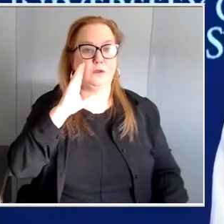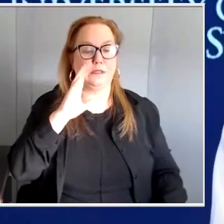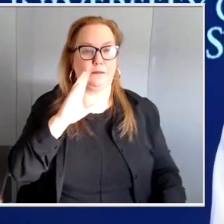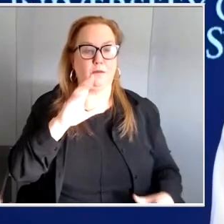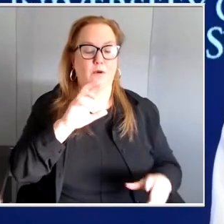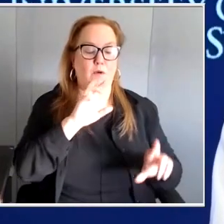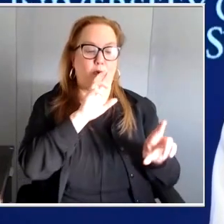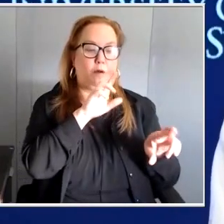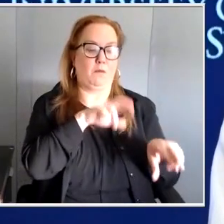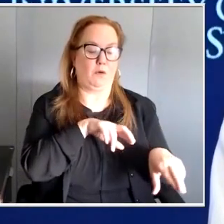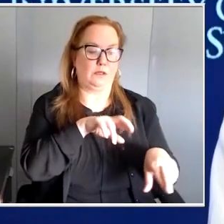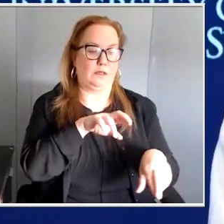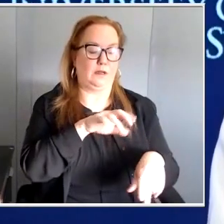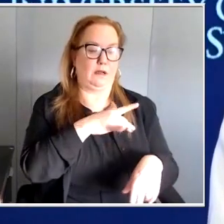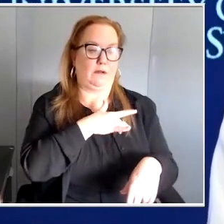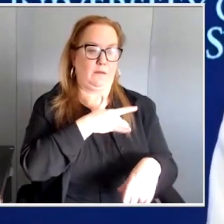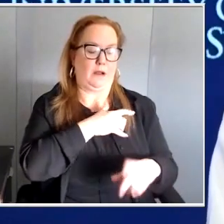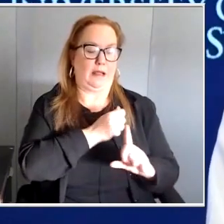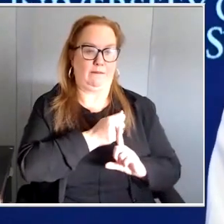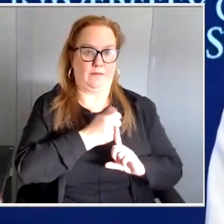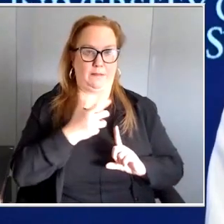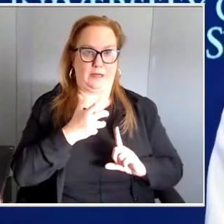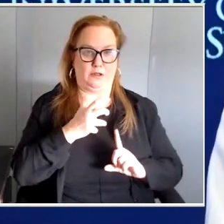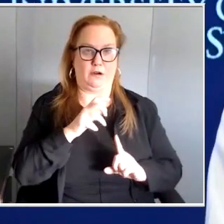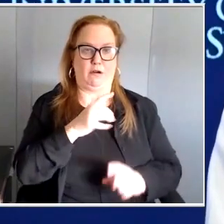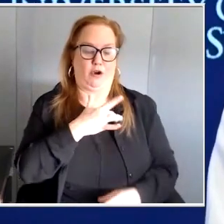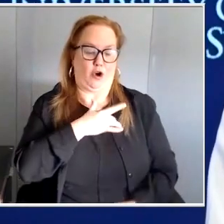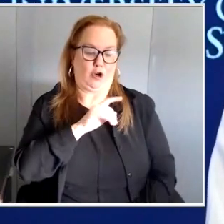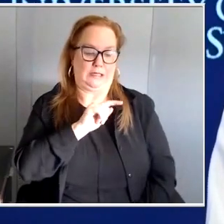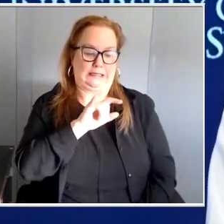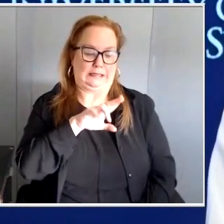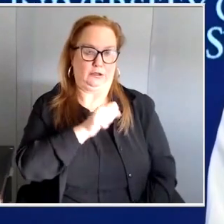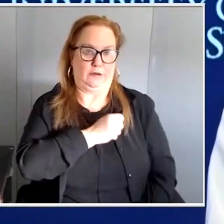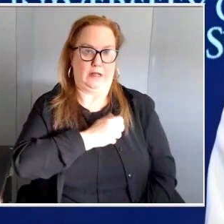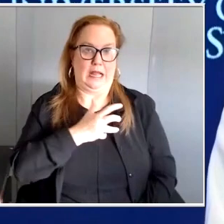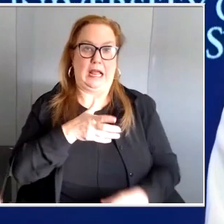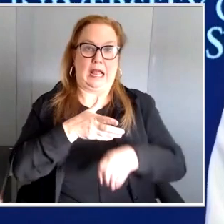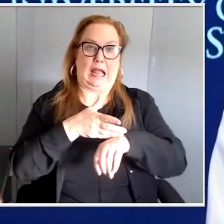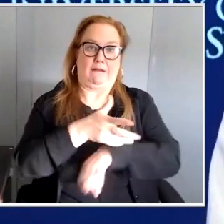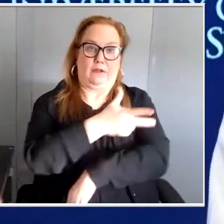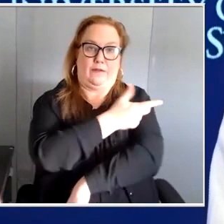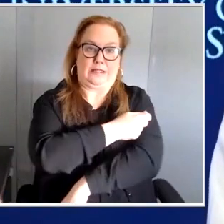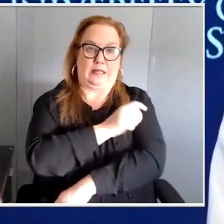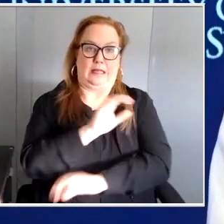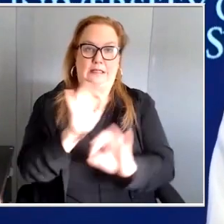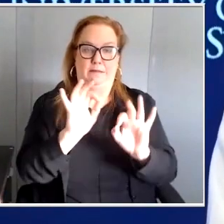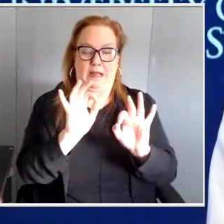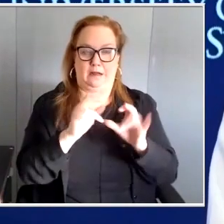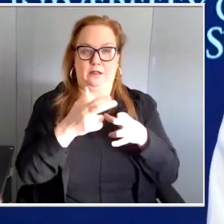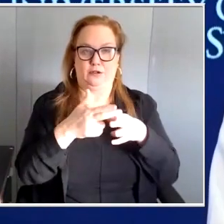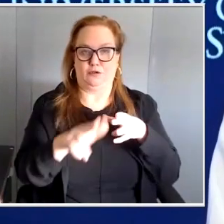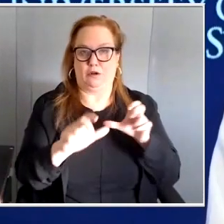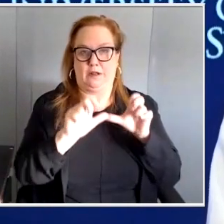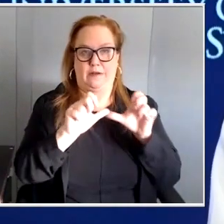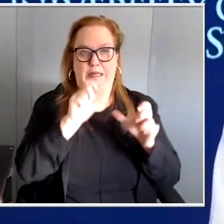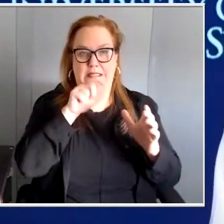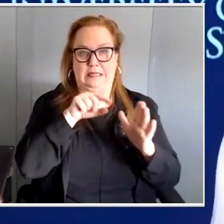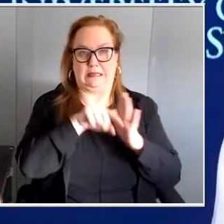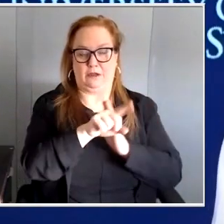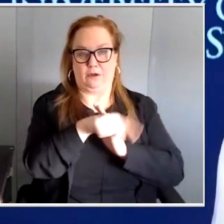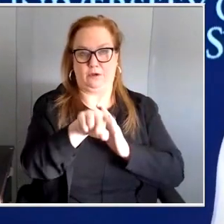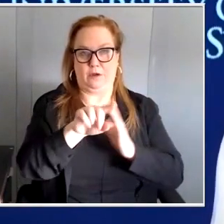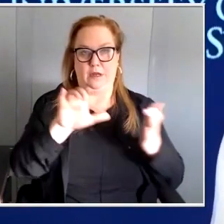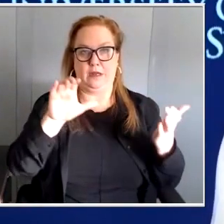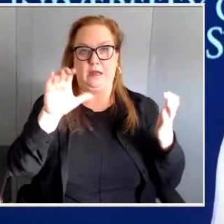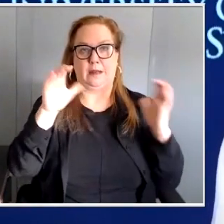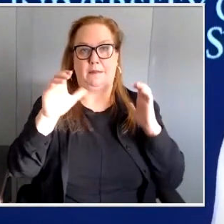having some myocardial inflammation or heart tissue inflammation from after the COVID vaccination, it's mild, it's short-lived, and it doesn't kill you. No. Unlike what happens when you